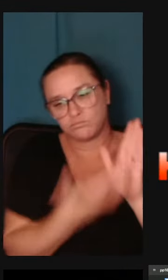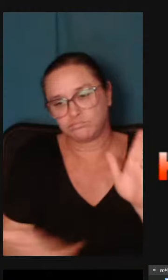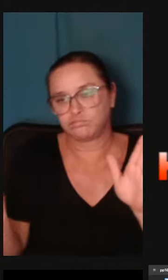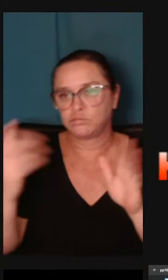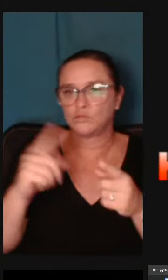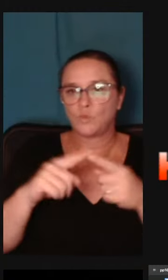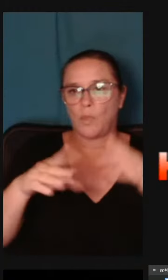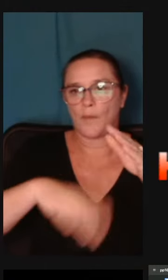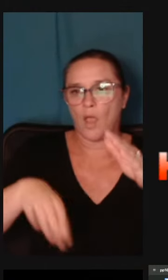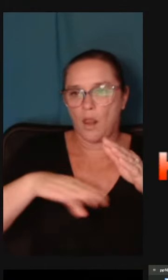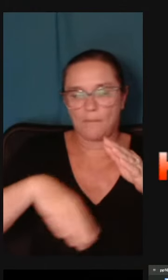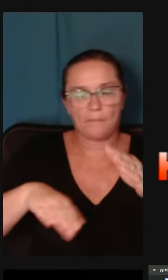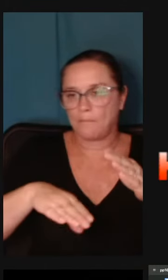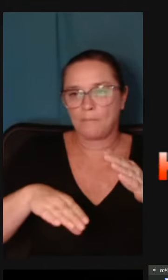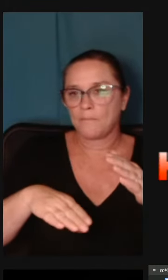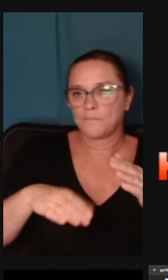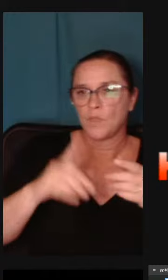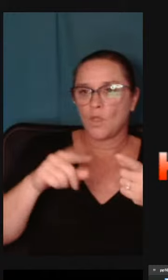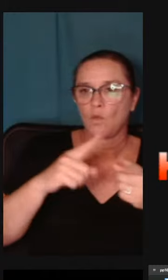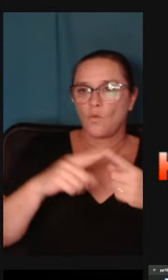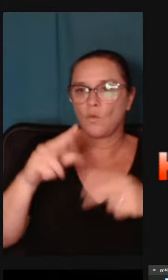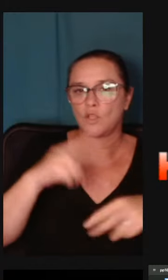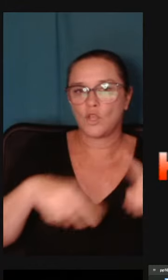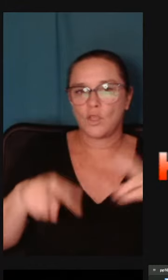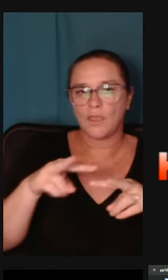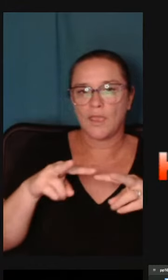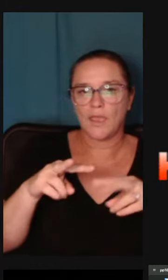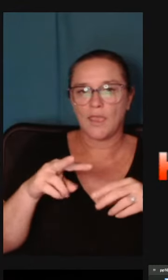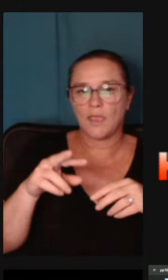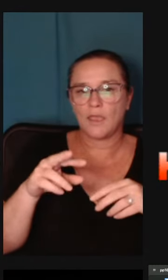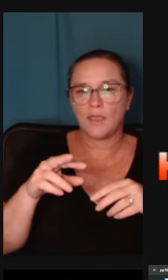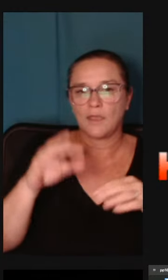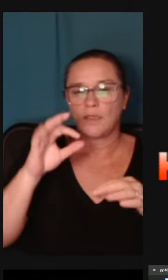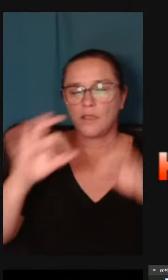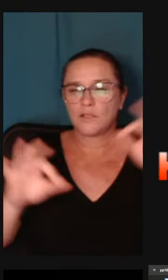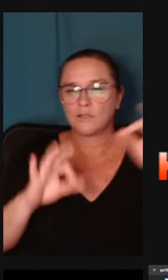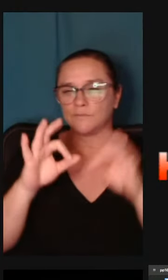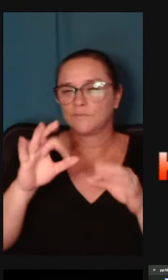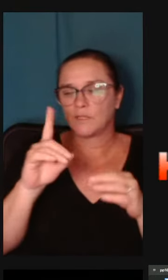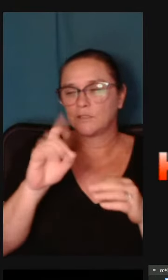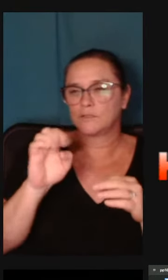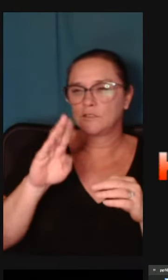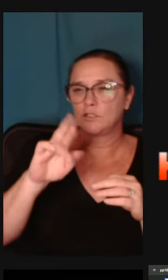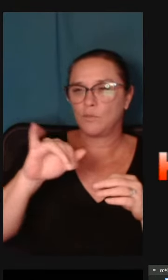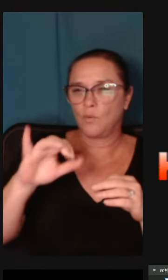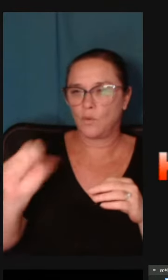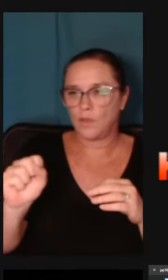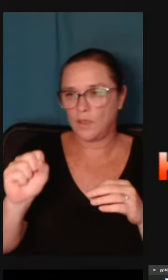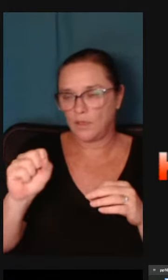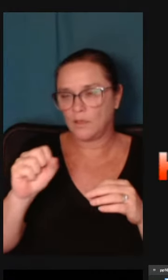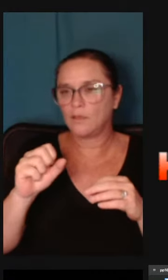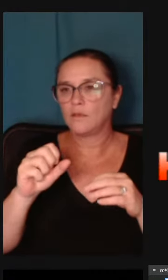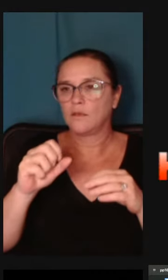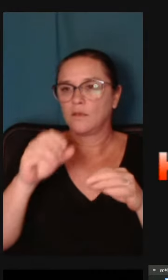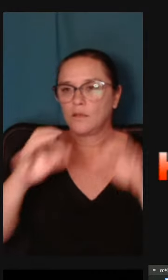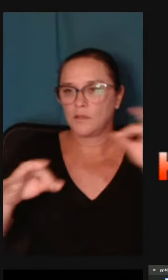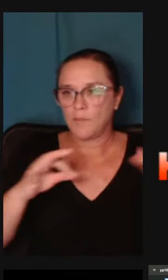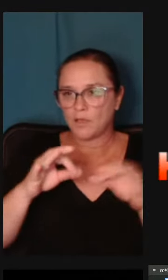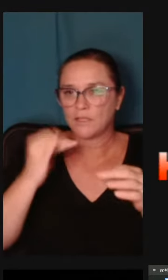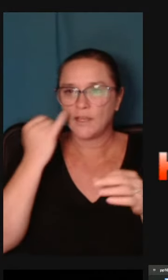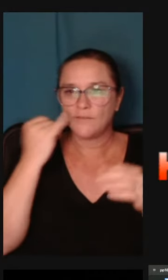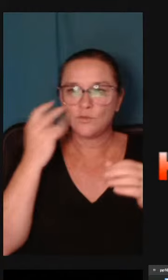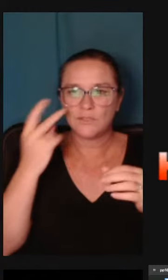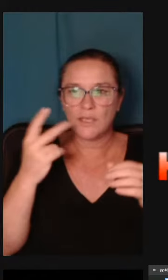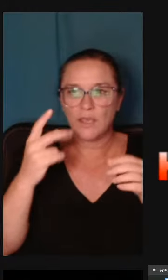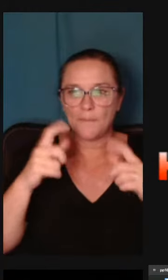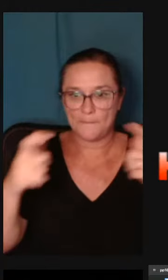these debris deposits, if you see gigantic blocks down at the bottom, then you can see, okay, that must